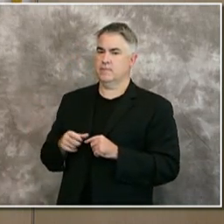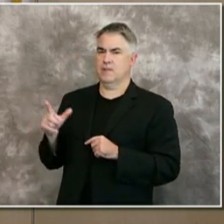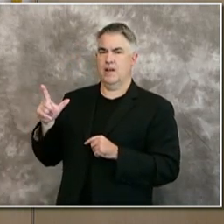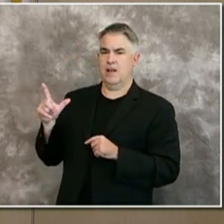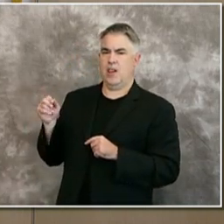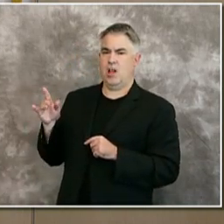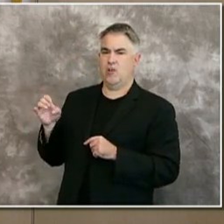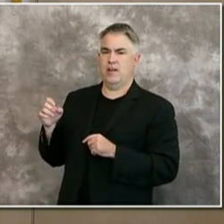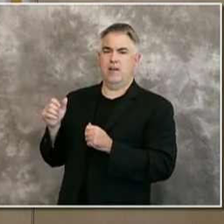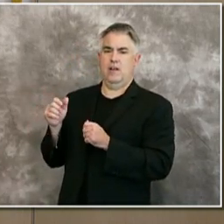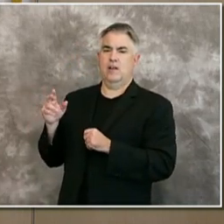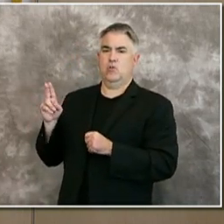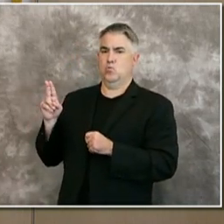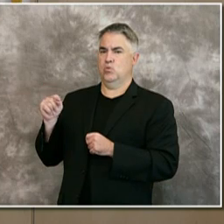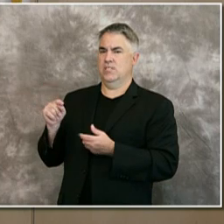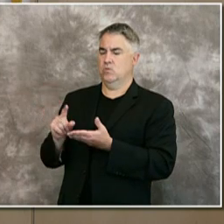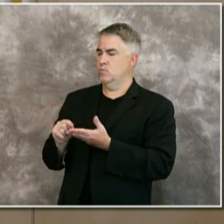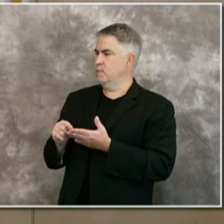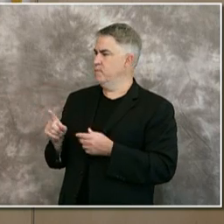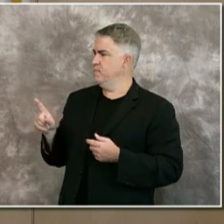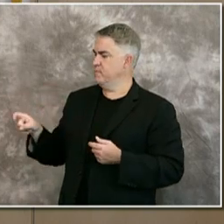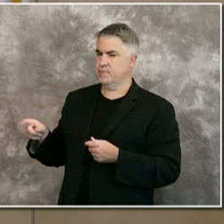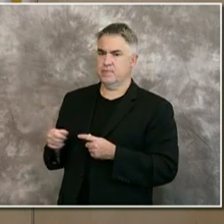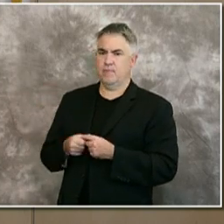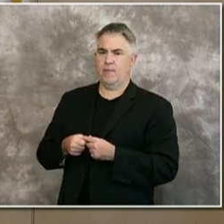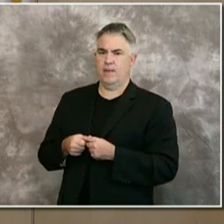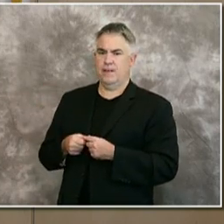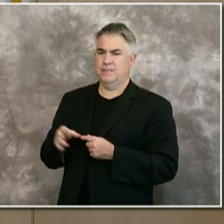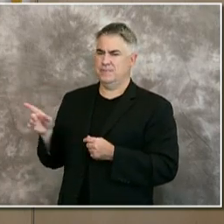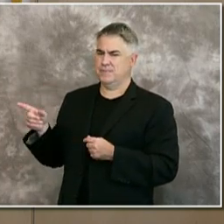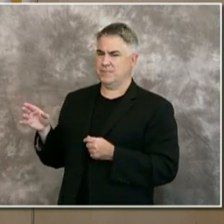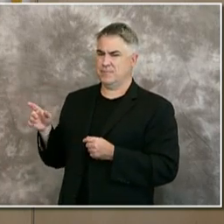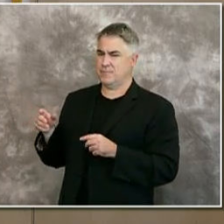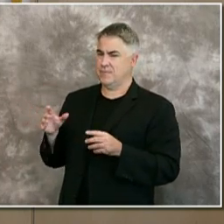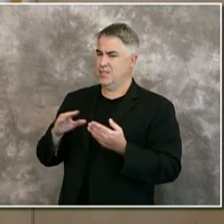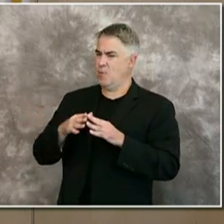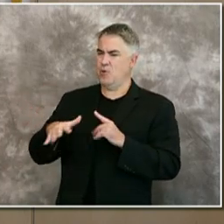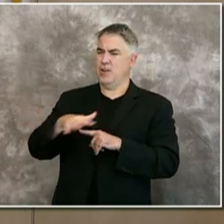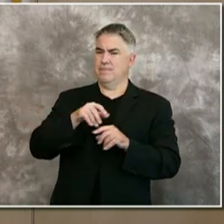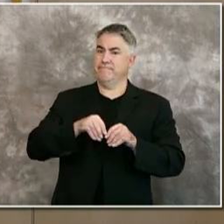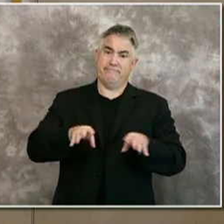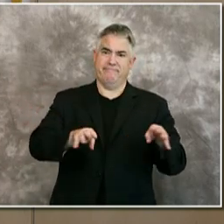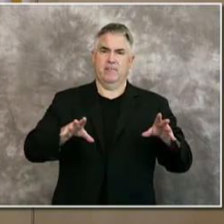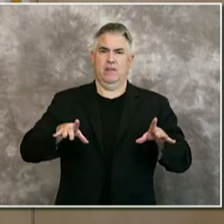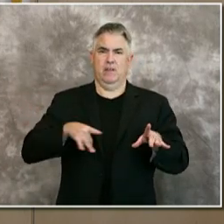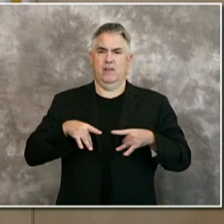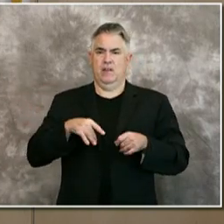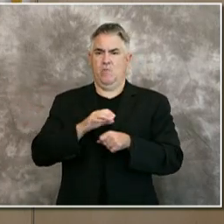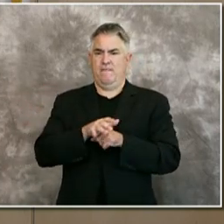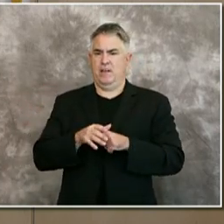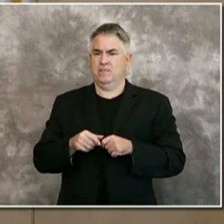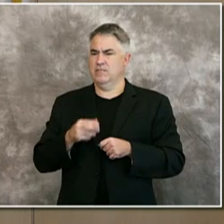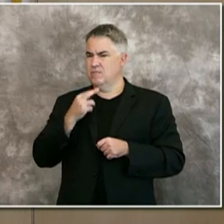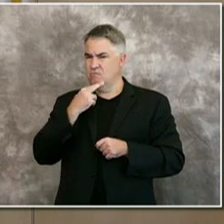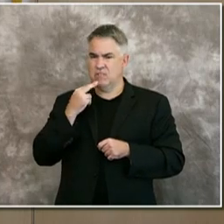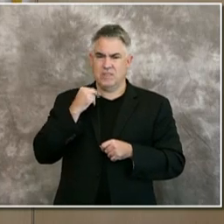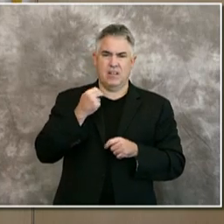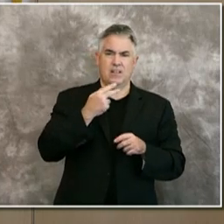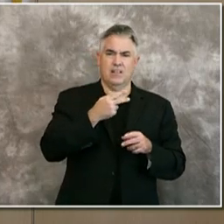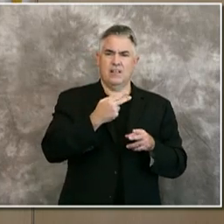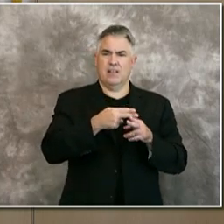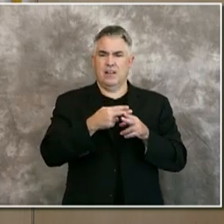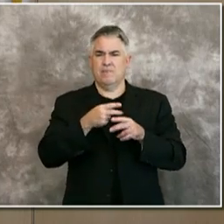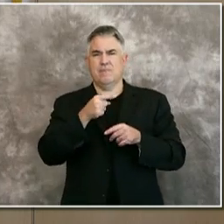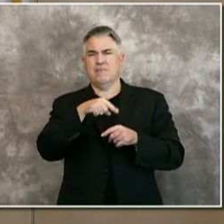Union Tribune. Regarding community outbreaks, can you tell us what proportion of restaurants, bars, are bars that serve food in these